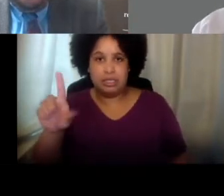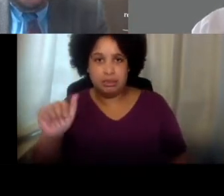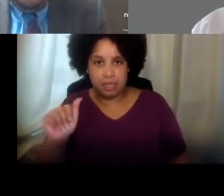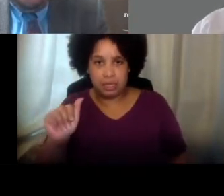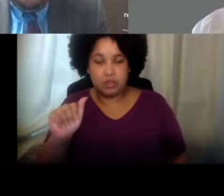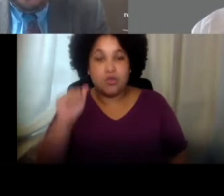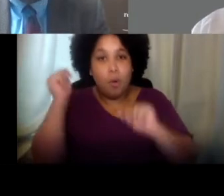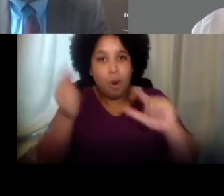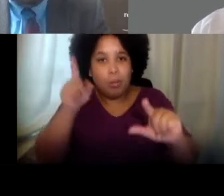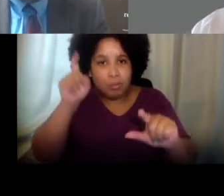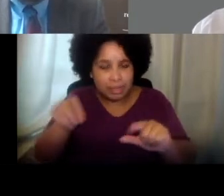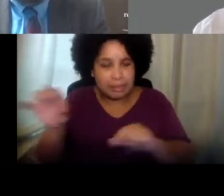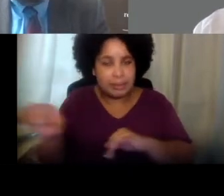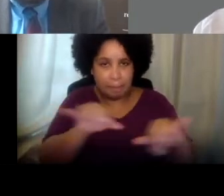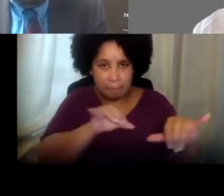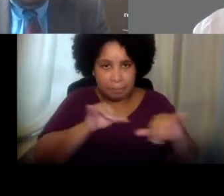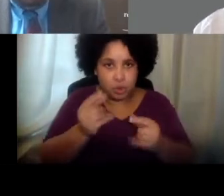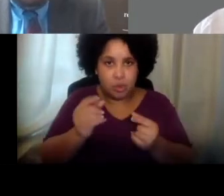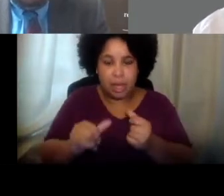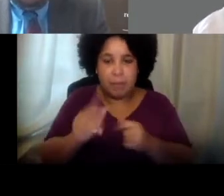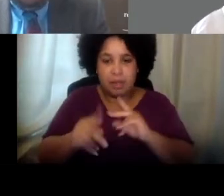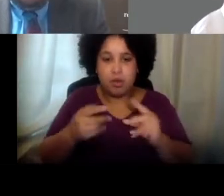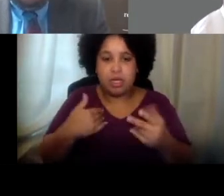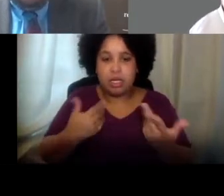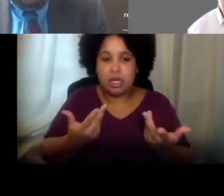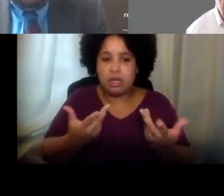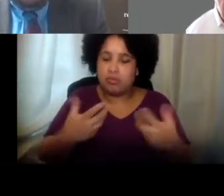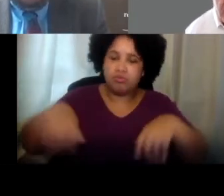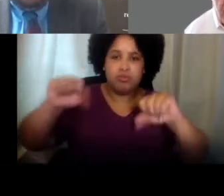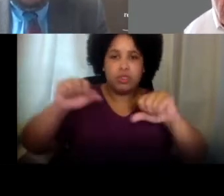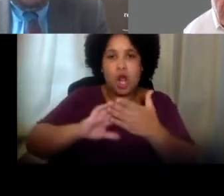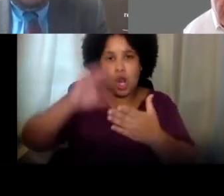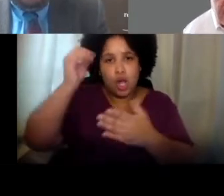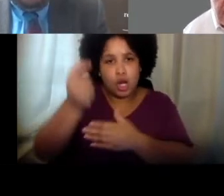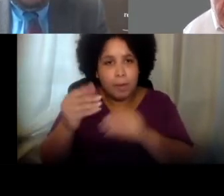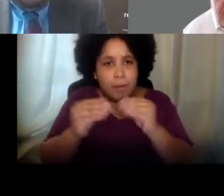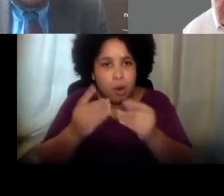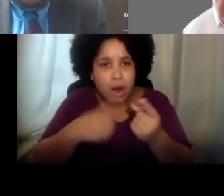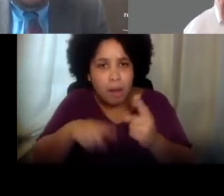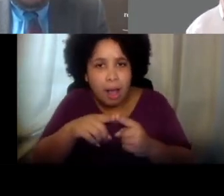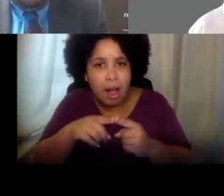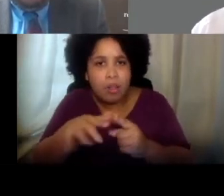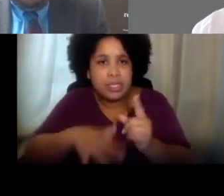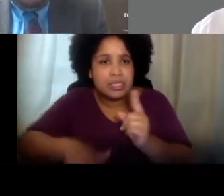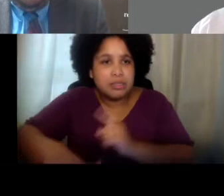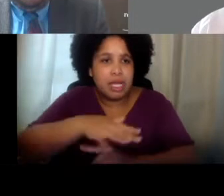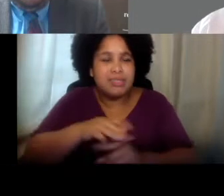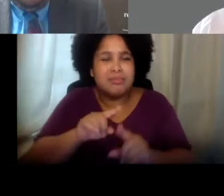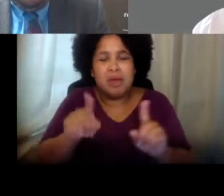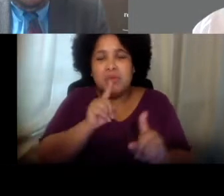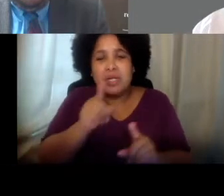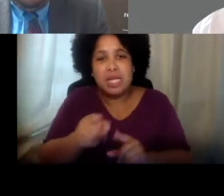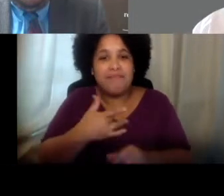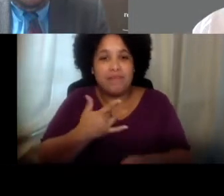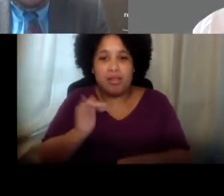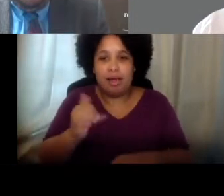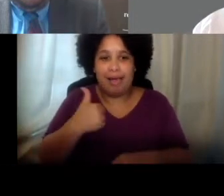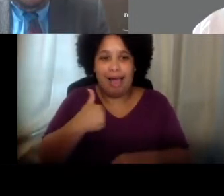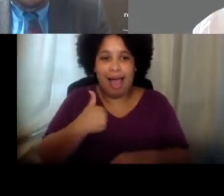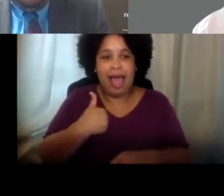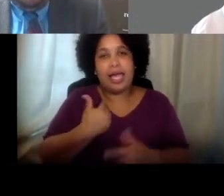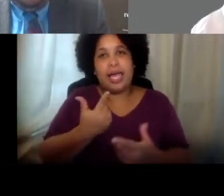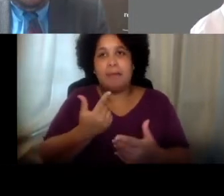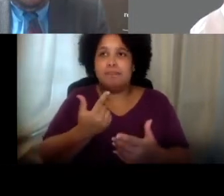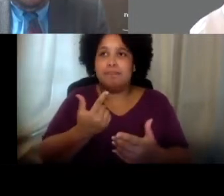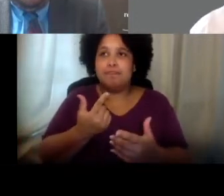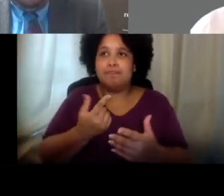do. Yes, people can take it upon themselves to learn a little bit more about this space, but I feel like I'm an ambassador for